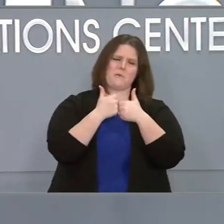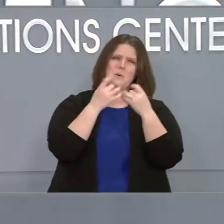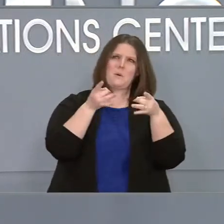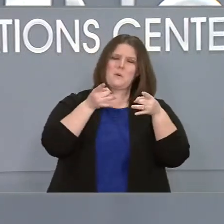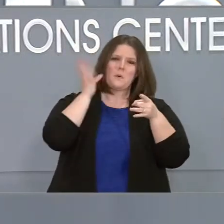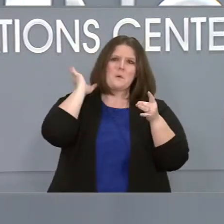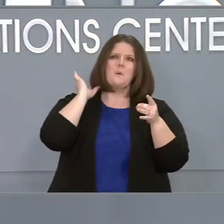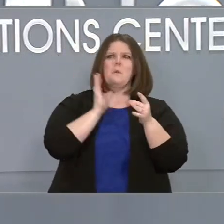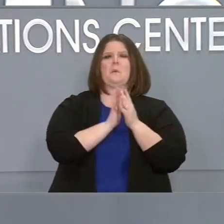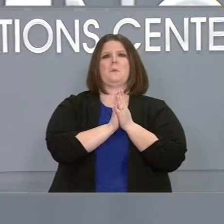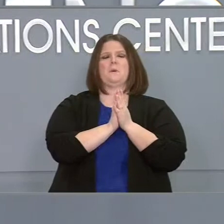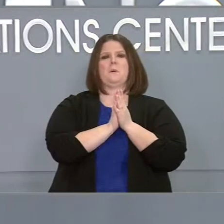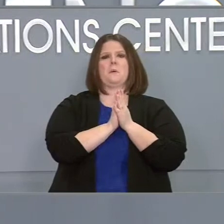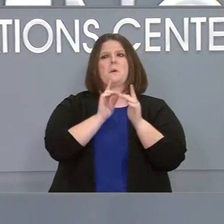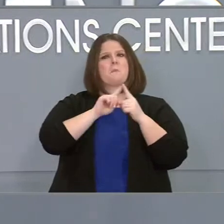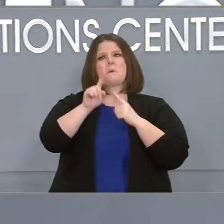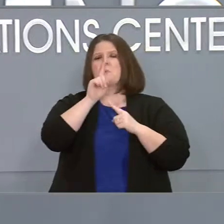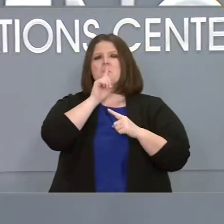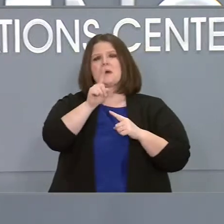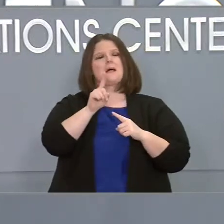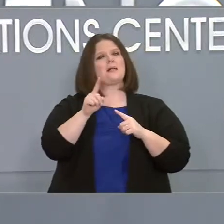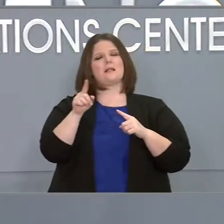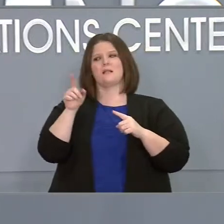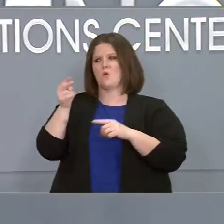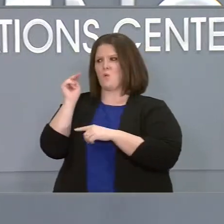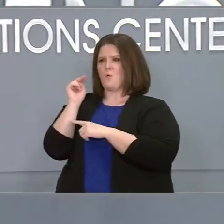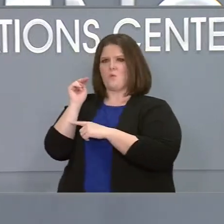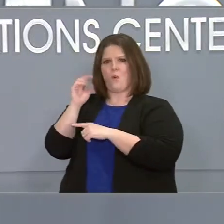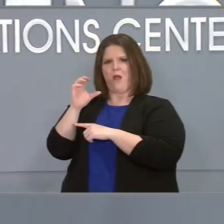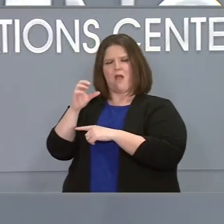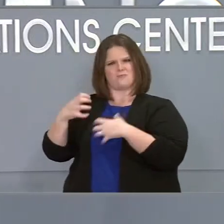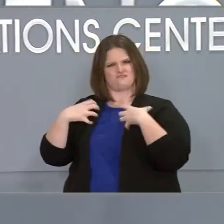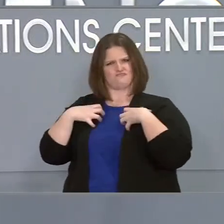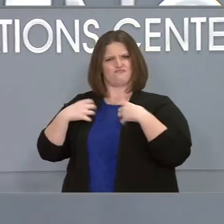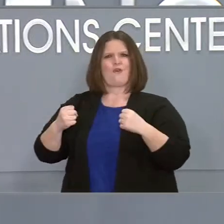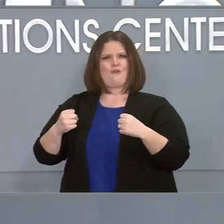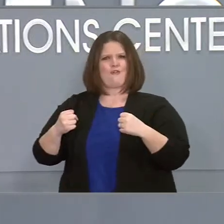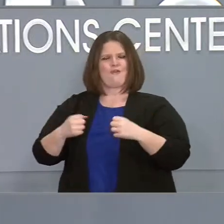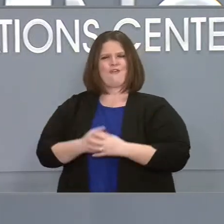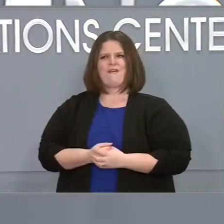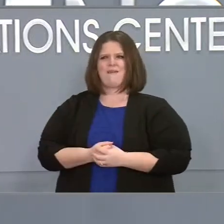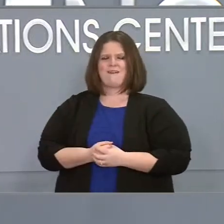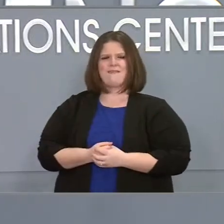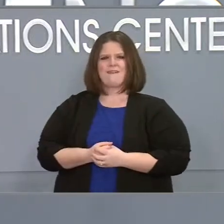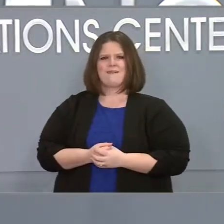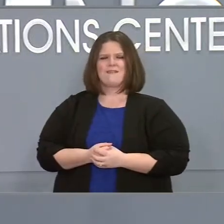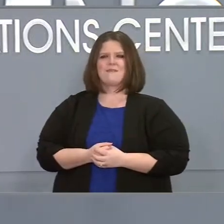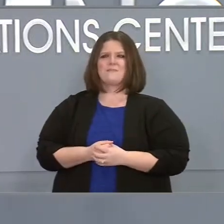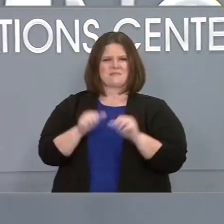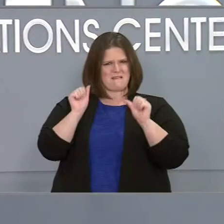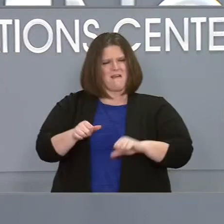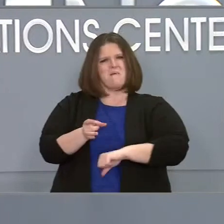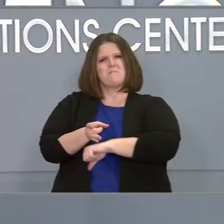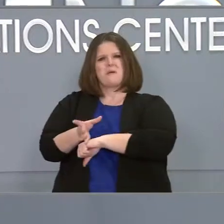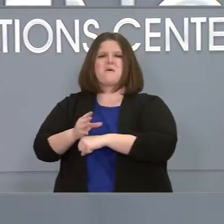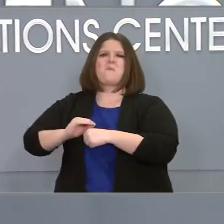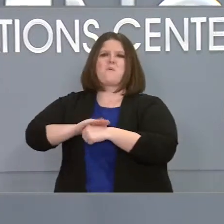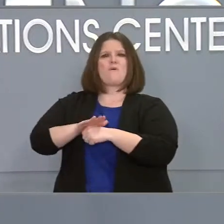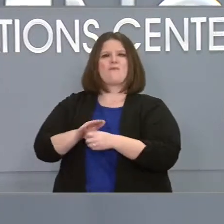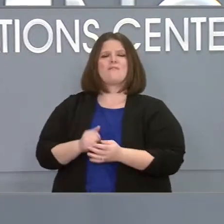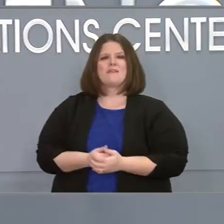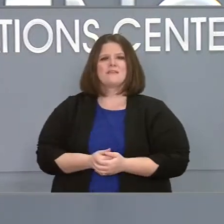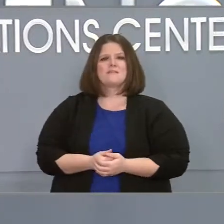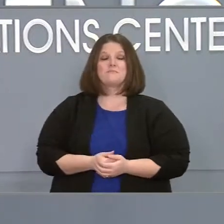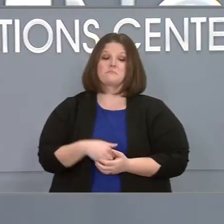and strength. While it's hard to step away, now is the right time. The Department of Health and Human Services is in a strong position